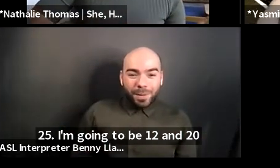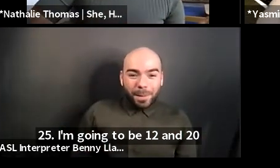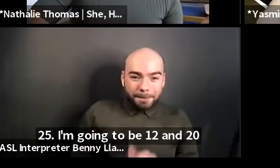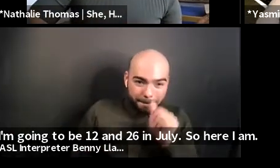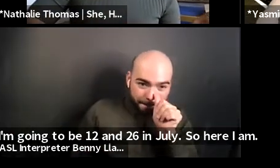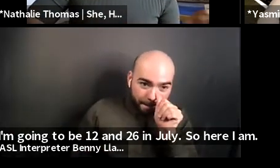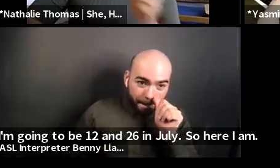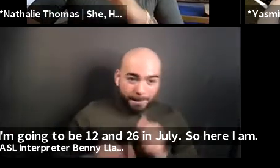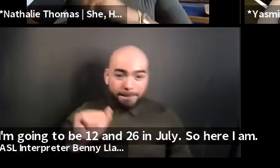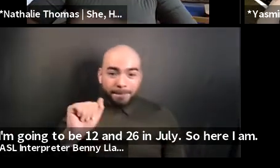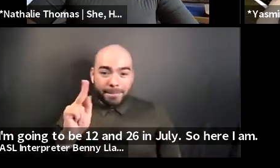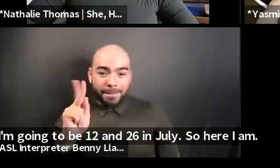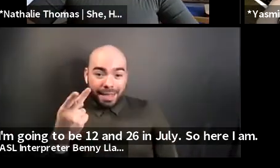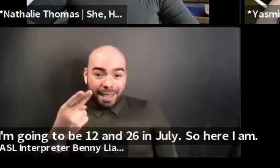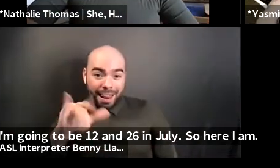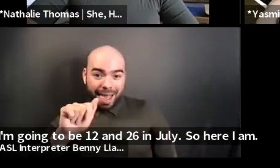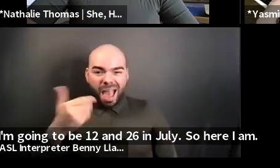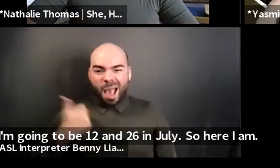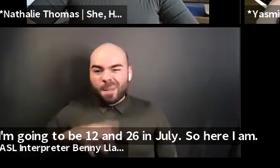I am 26.